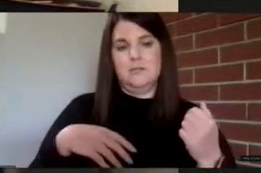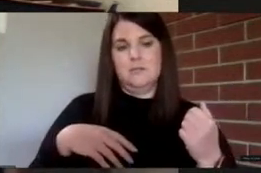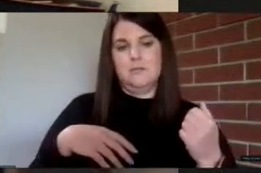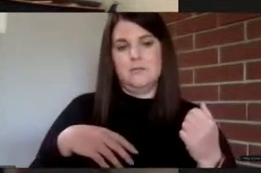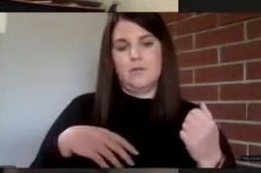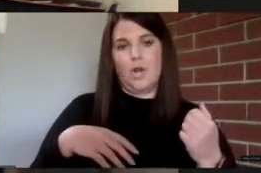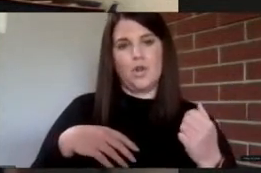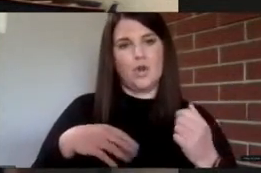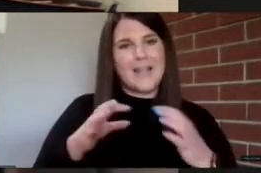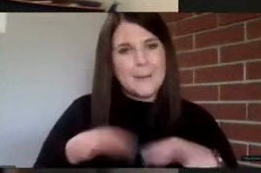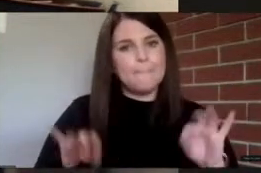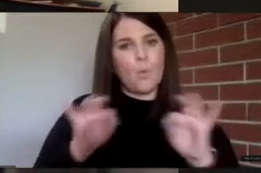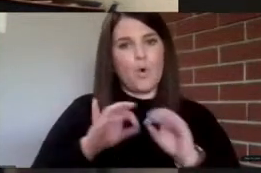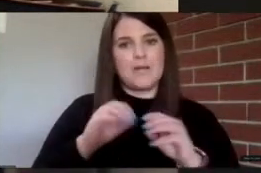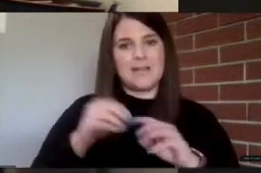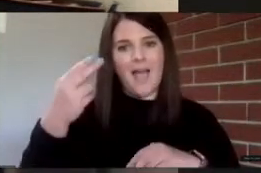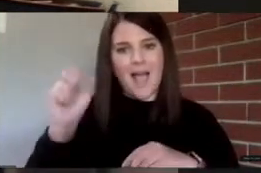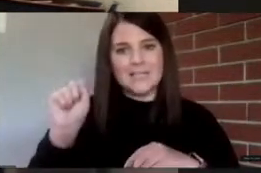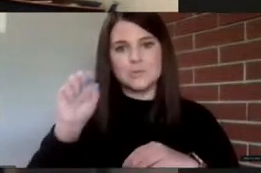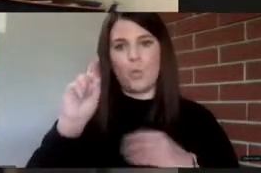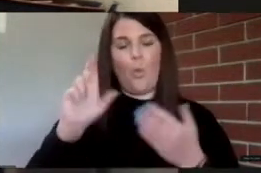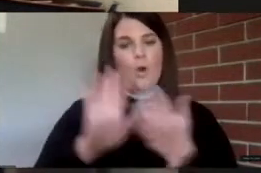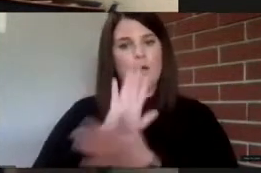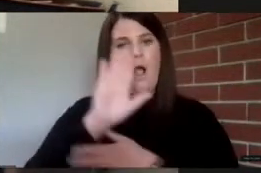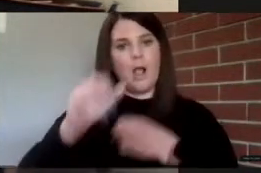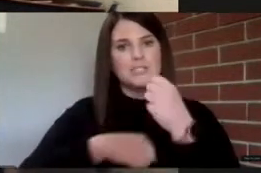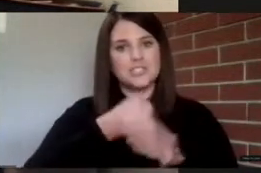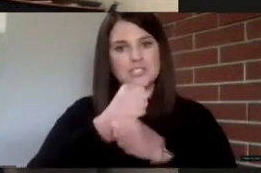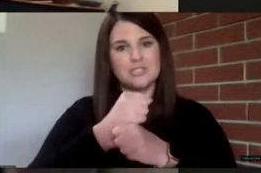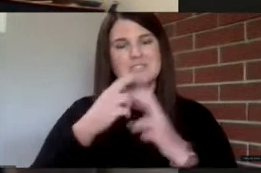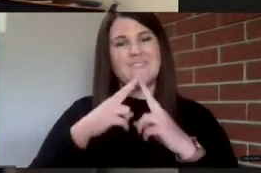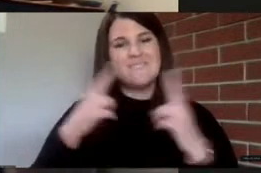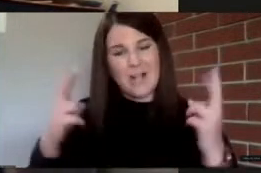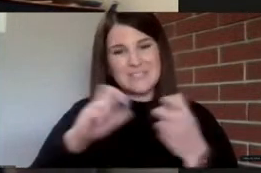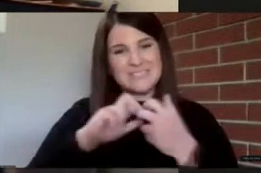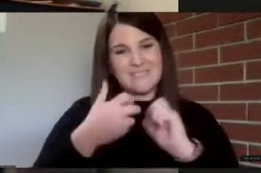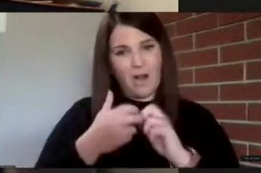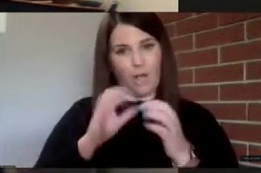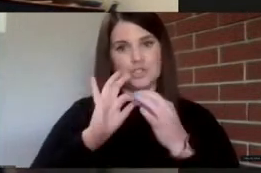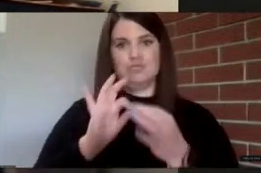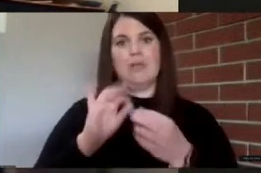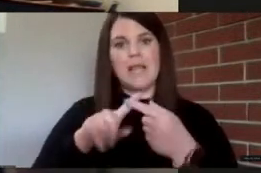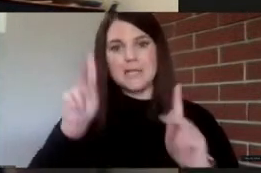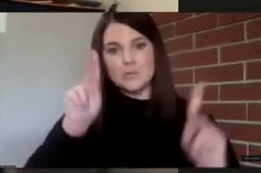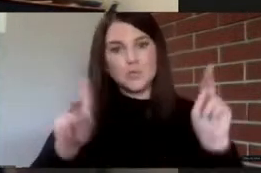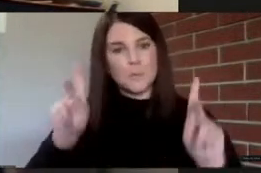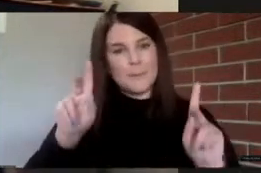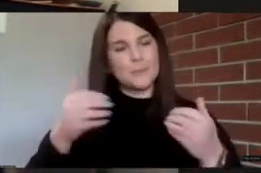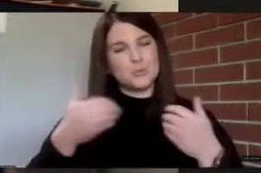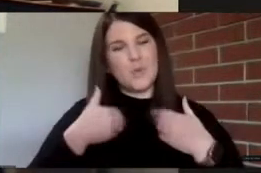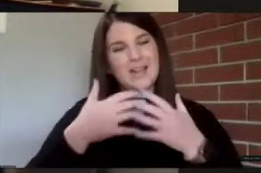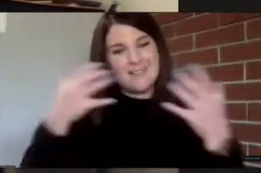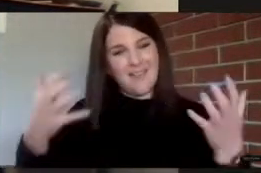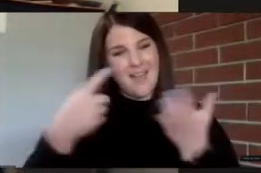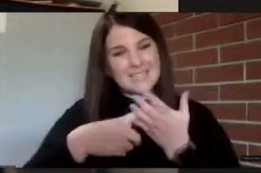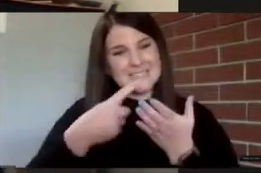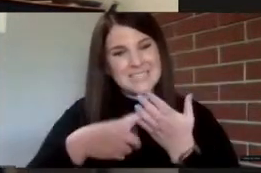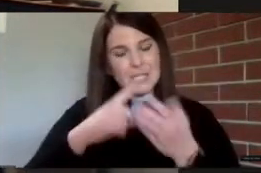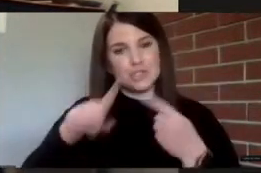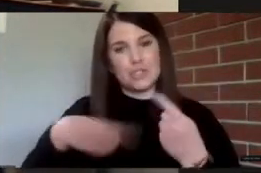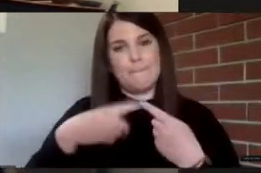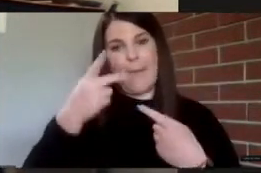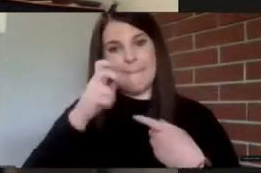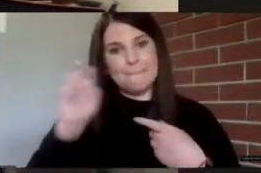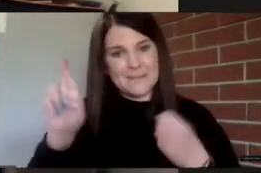so important in a high school or college year, that it's very difficult to relate to people. So we had a lot of discussions about peer